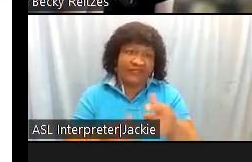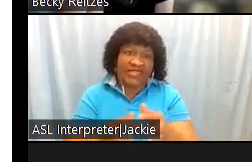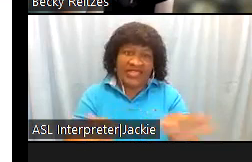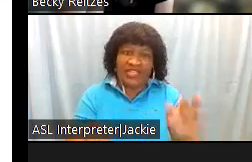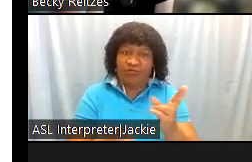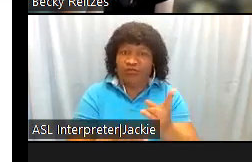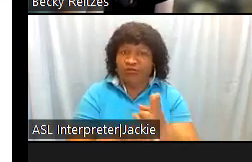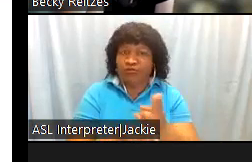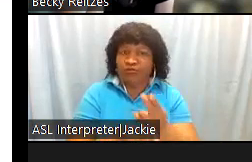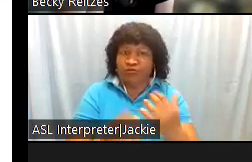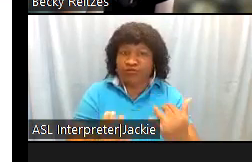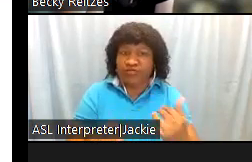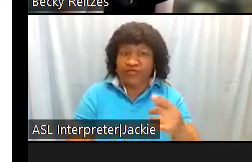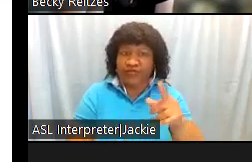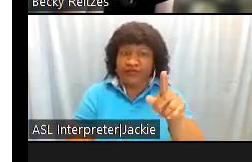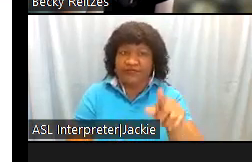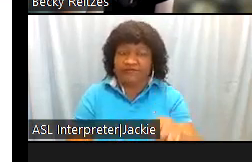is